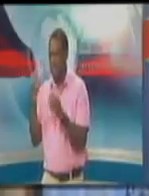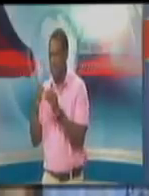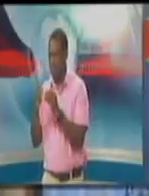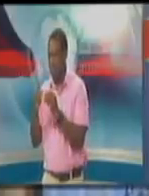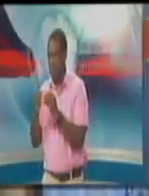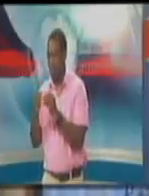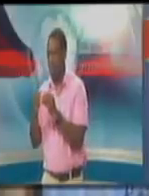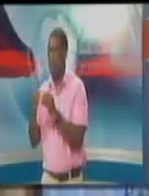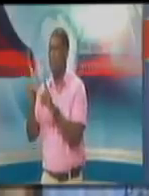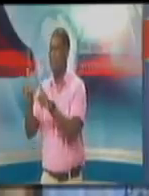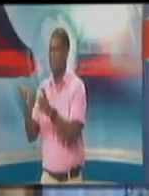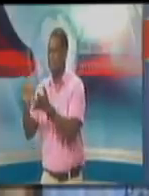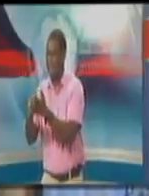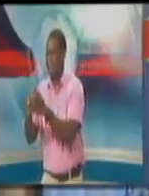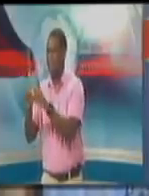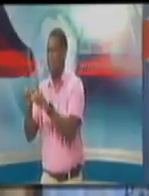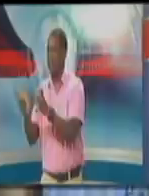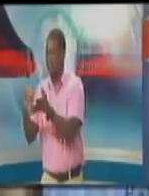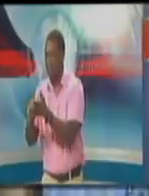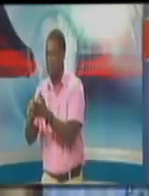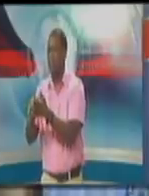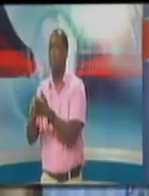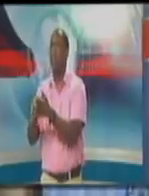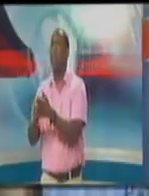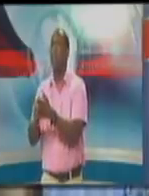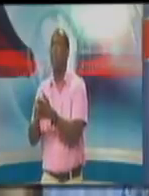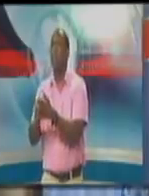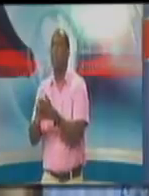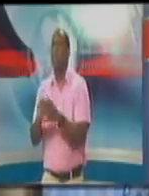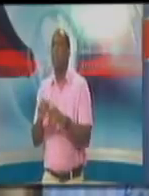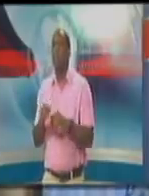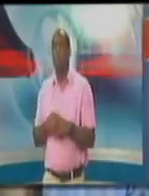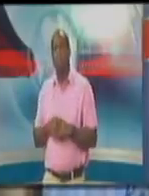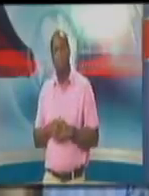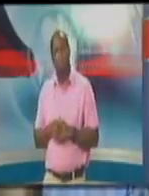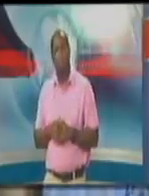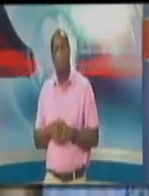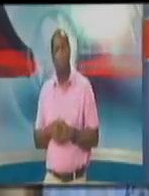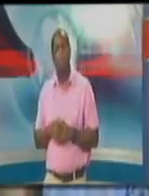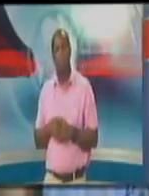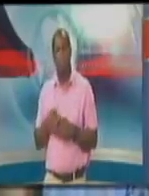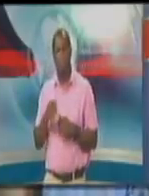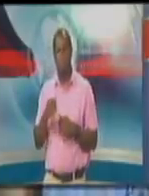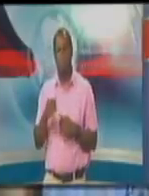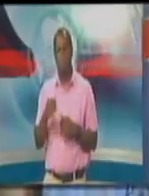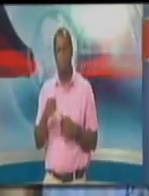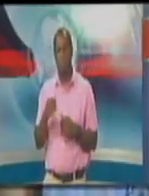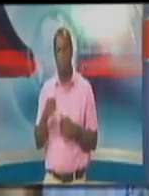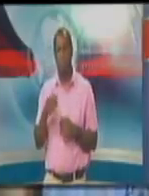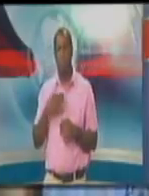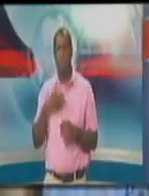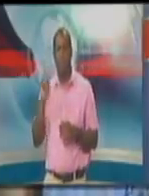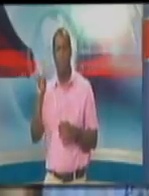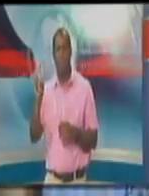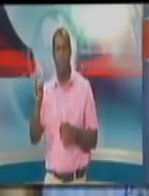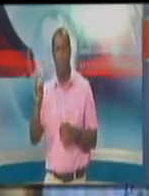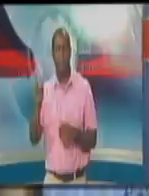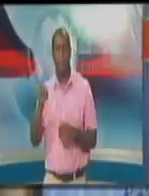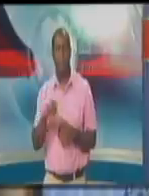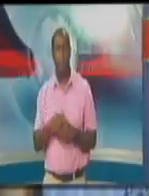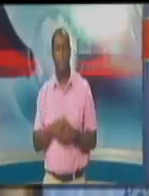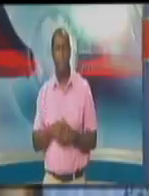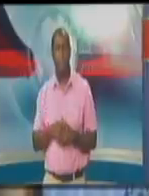mapping of laboratory confirmed the positive cases with some basic demographics. The question I had earlier, which the minister said he